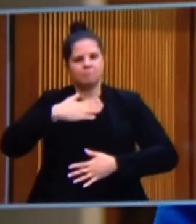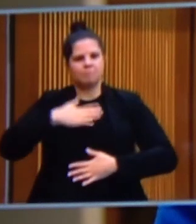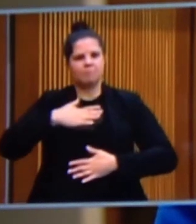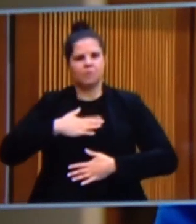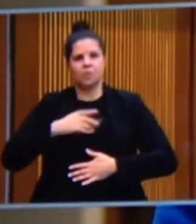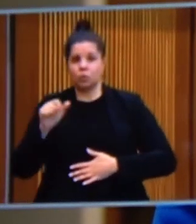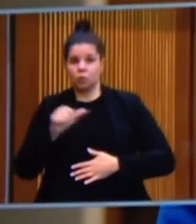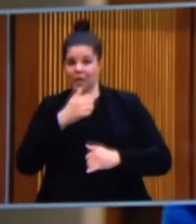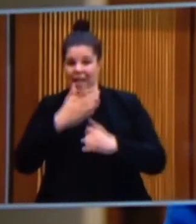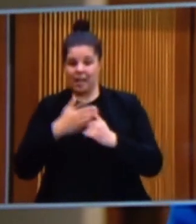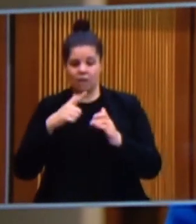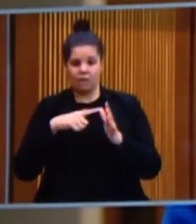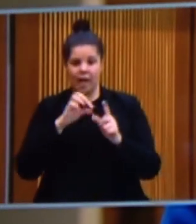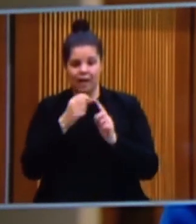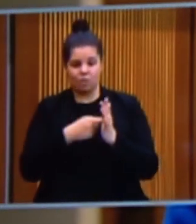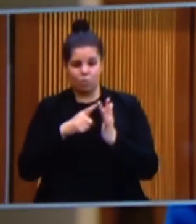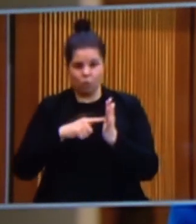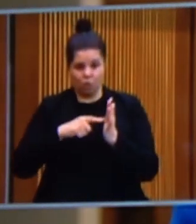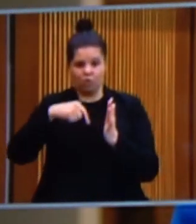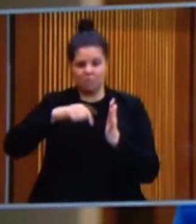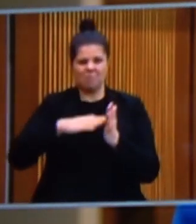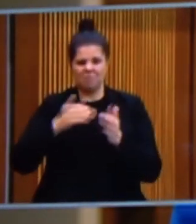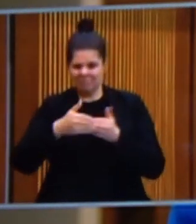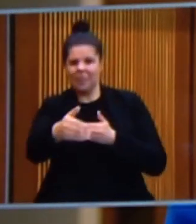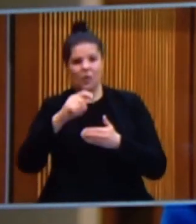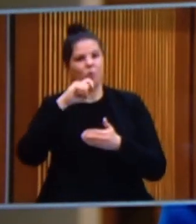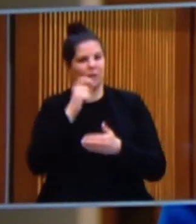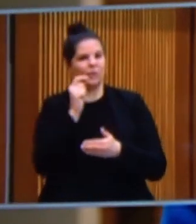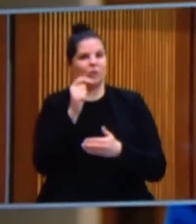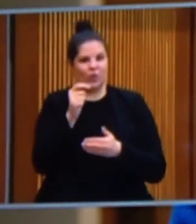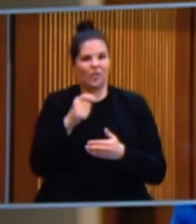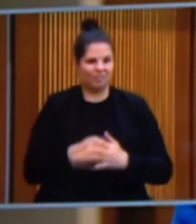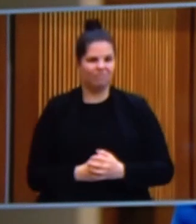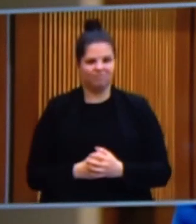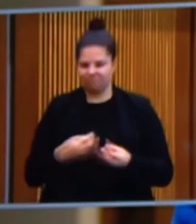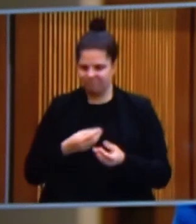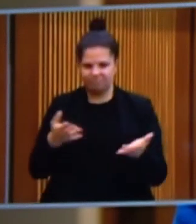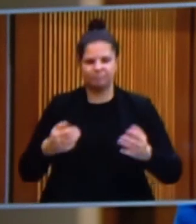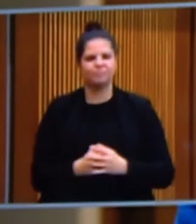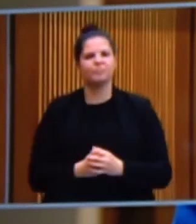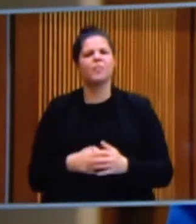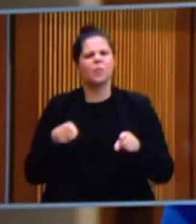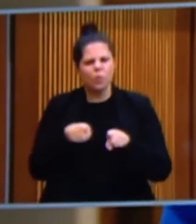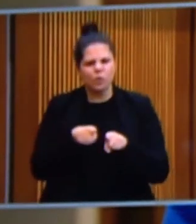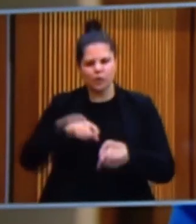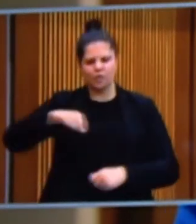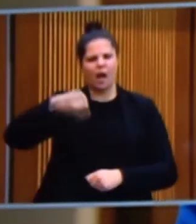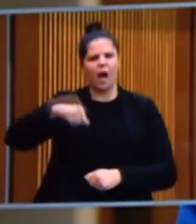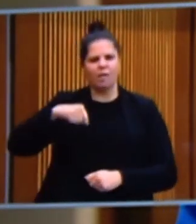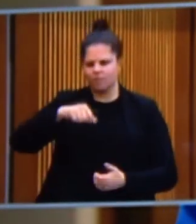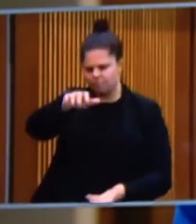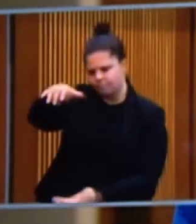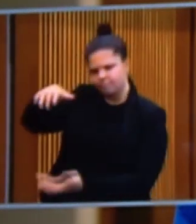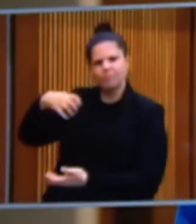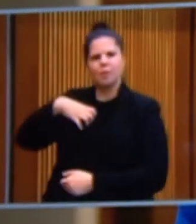April. This capacity increase is being matched by workforce increases that I'll let my colleague,